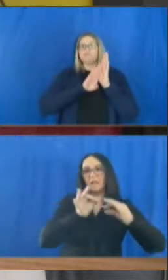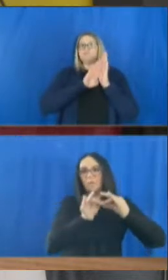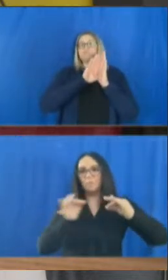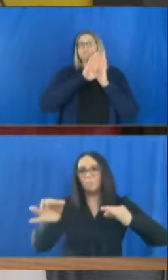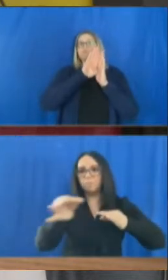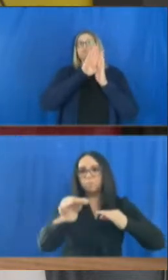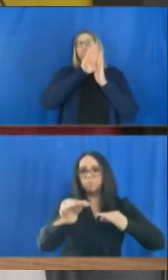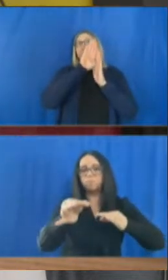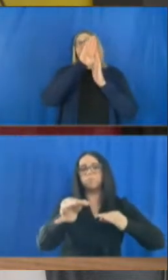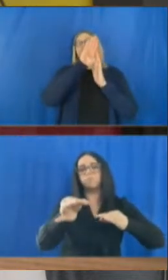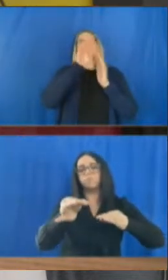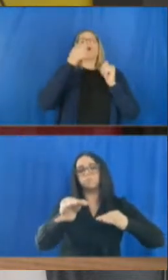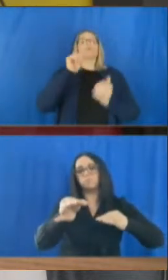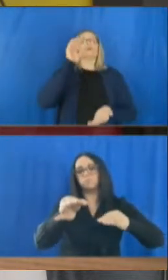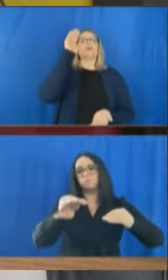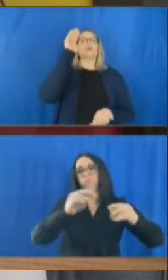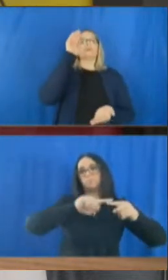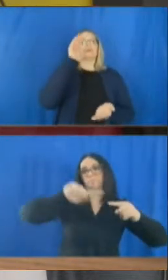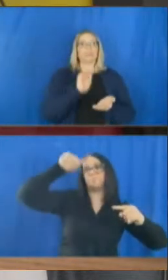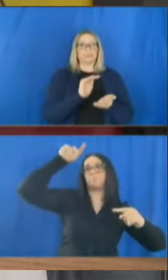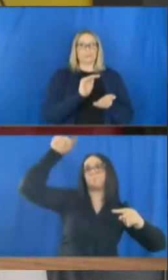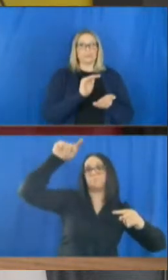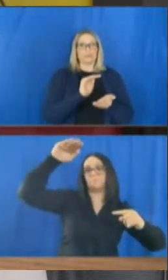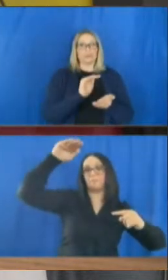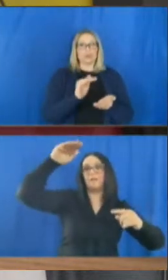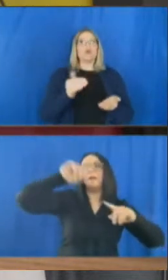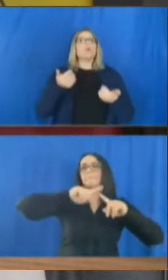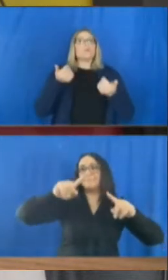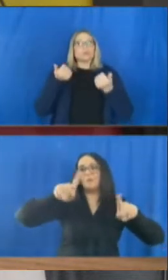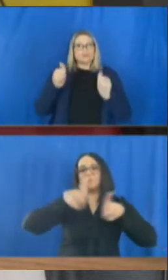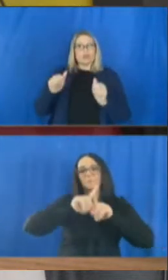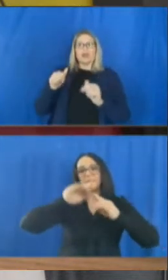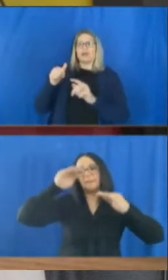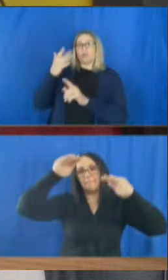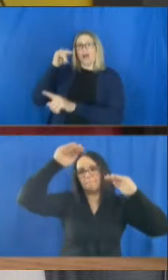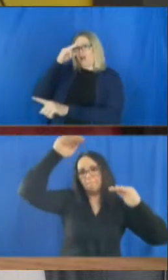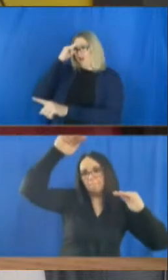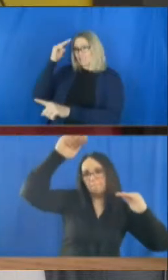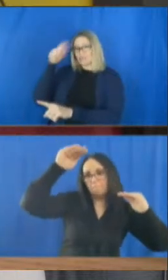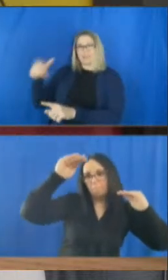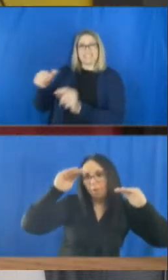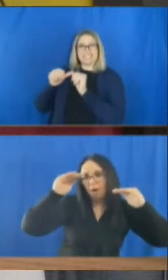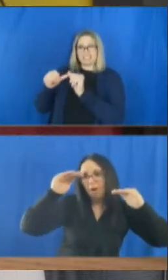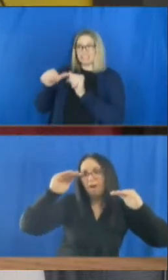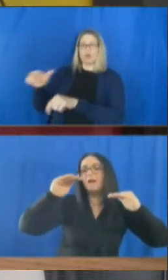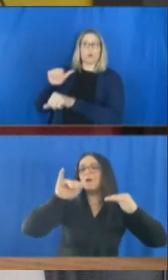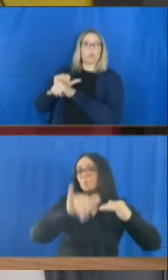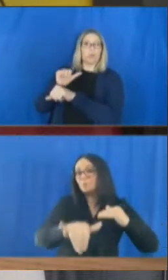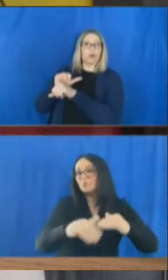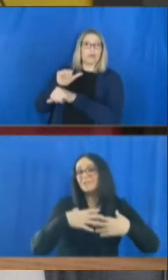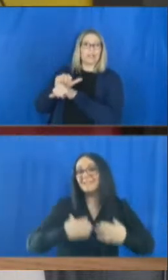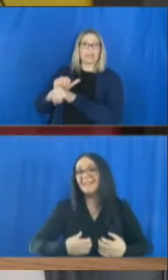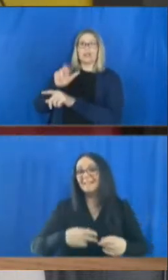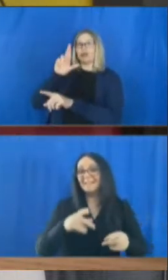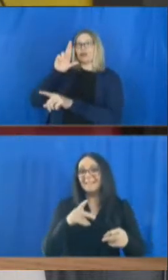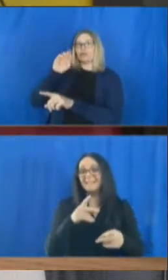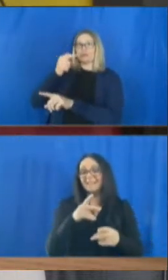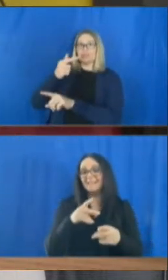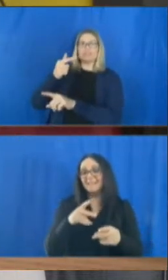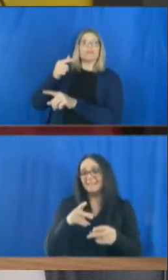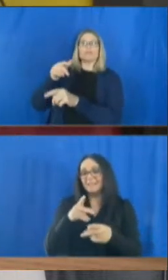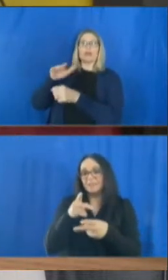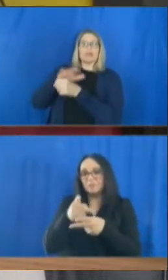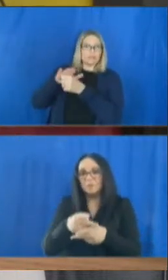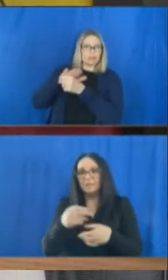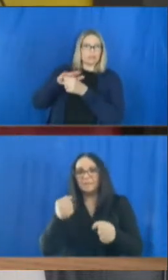social development and Ambulance New Brunswick and extramural to really pull together what needed to get done within the system